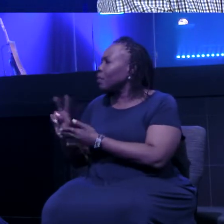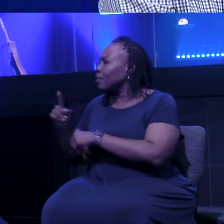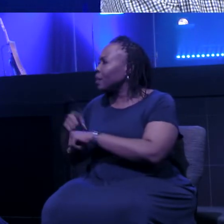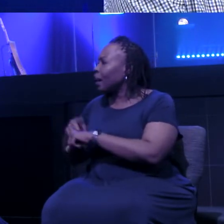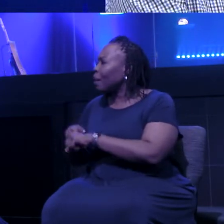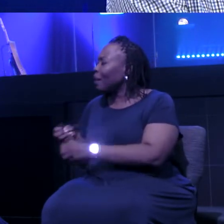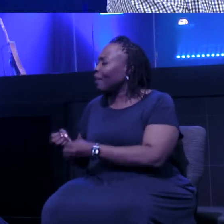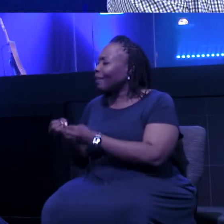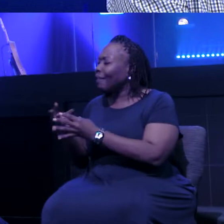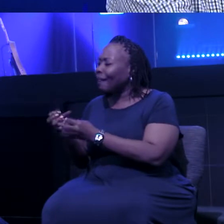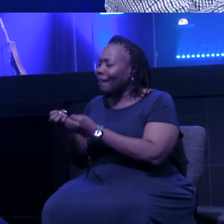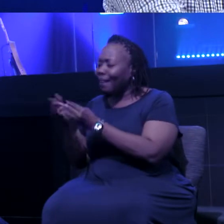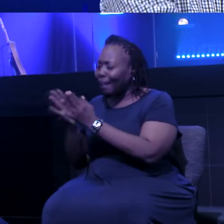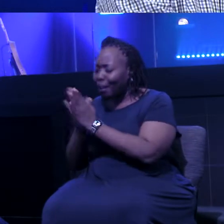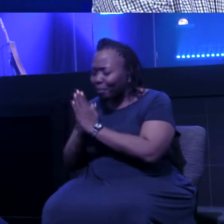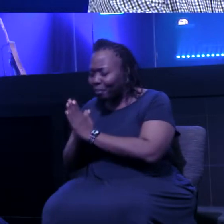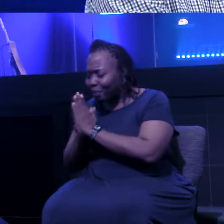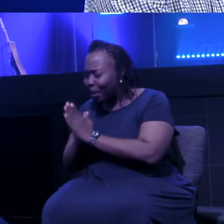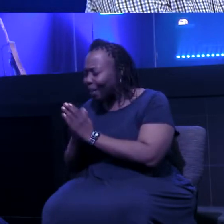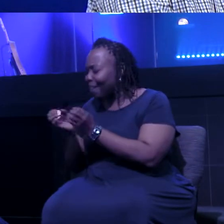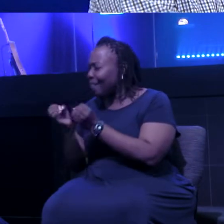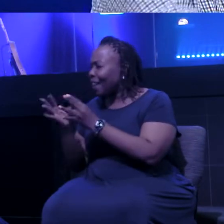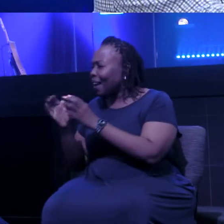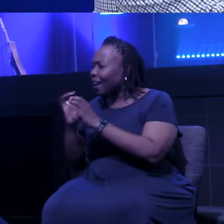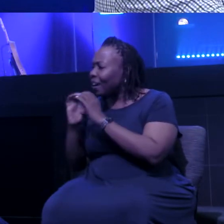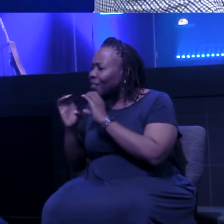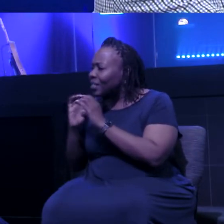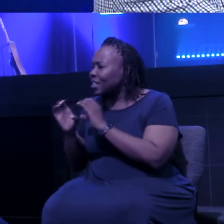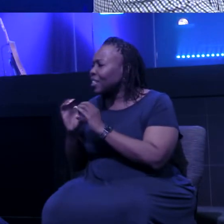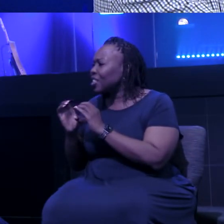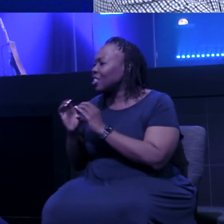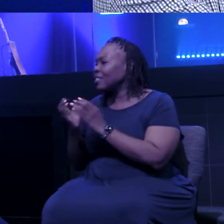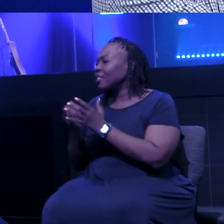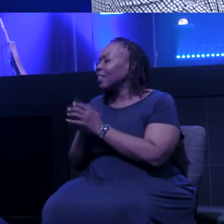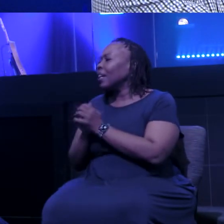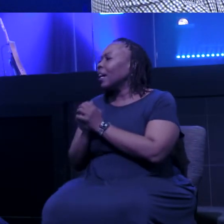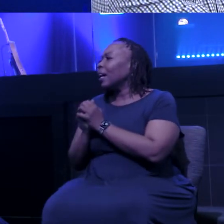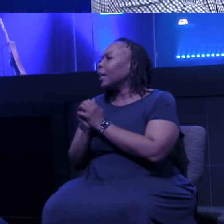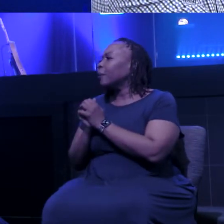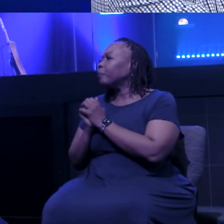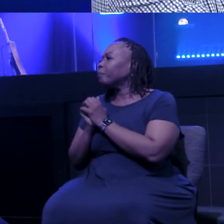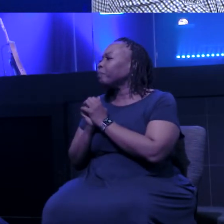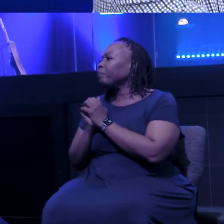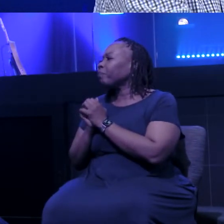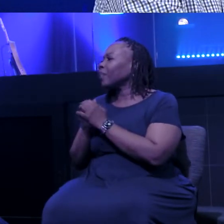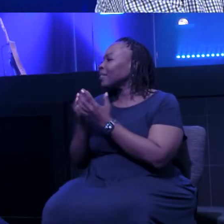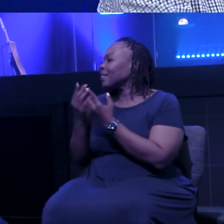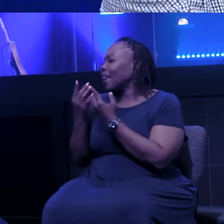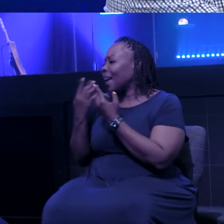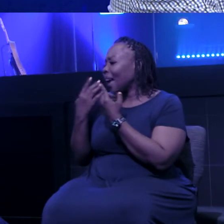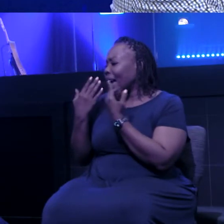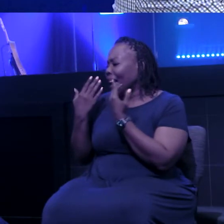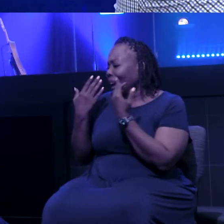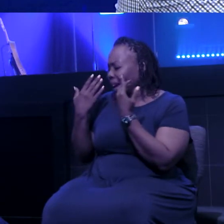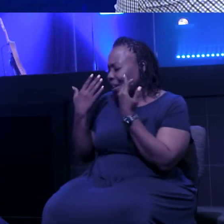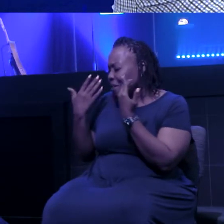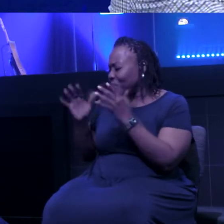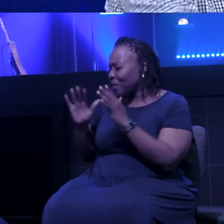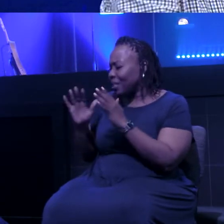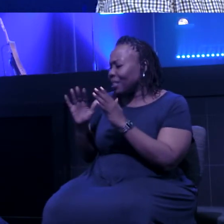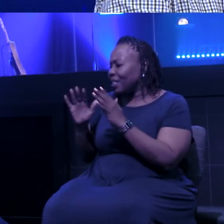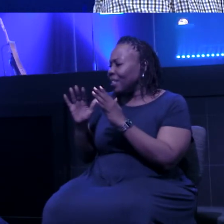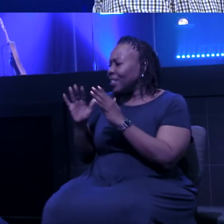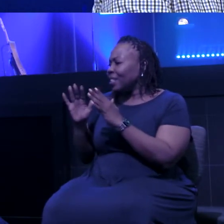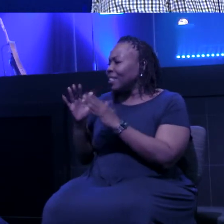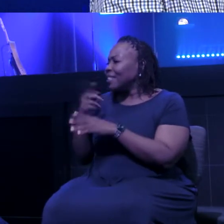of prayer, a lot of discussion, a lot of conversations, because I didn't want to go down a path and then say, okay, we've decided that we're not going to